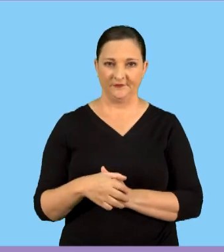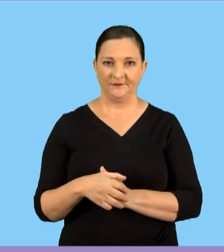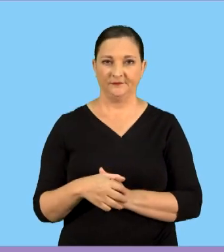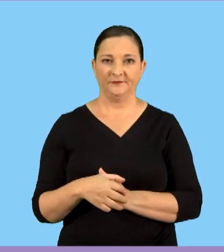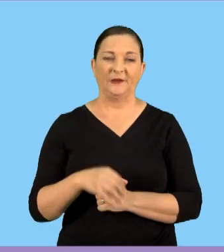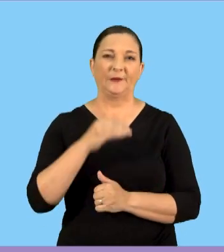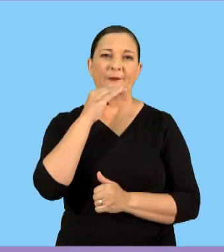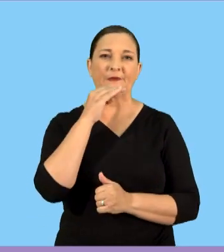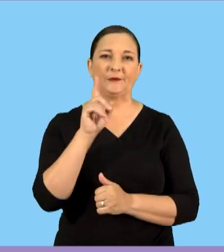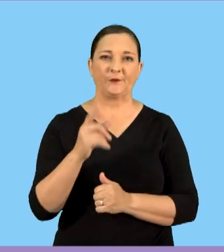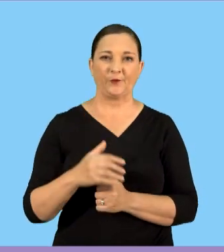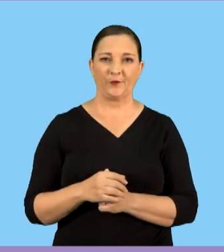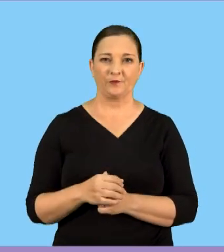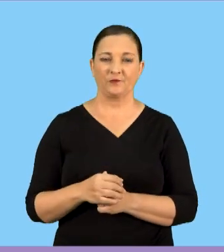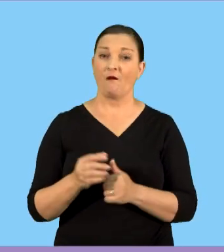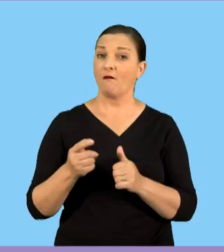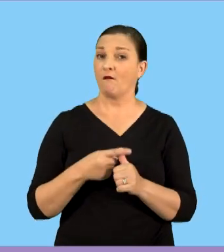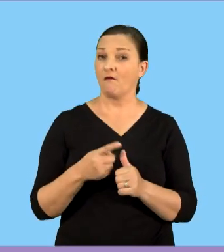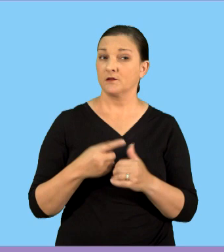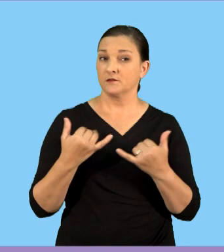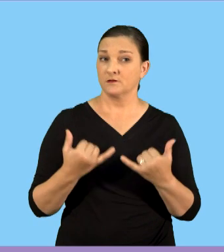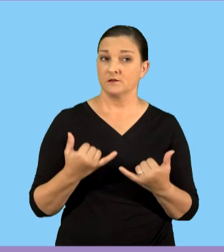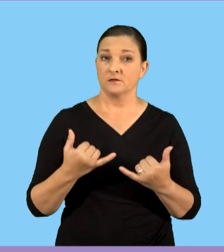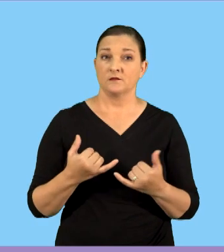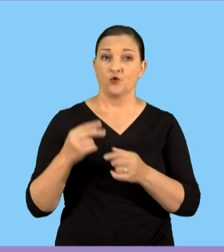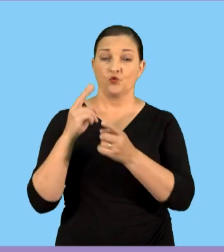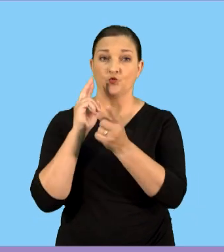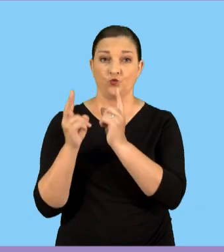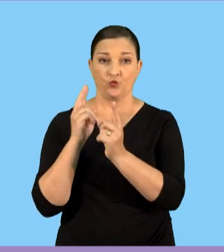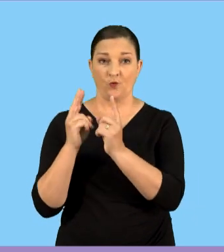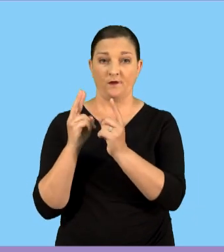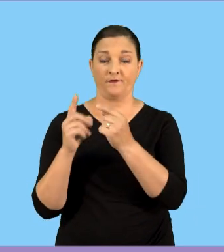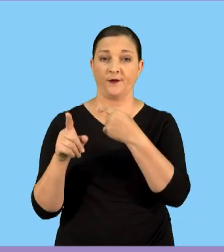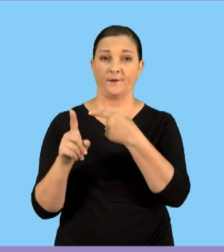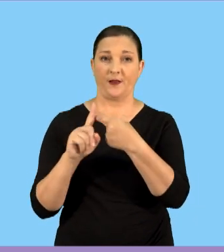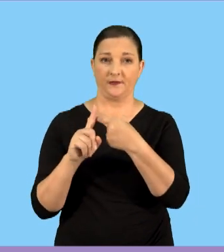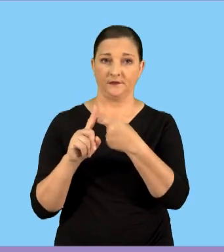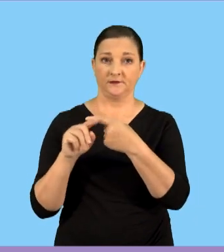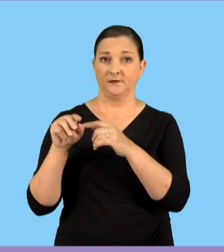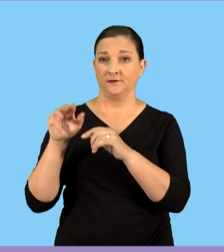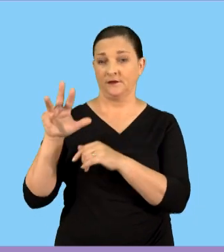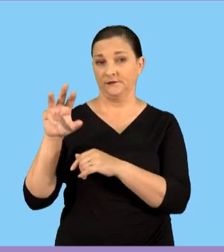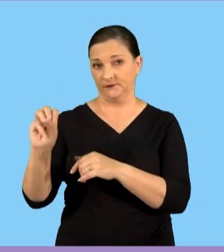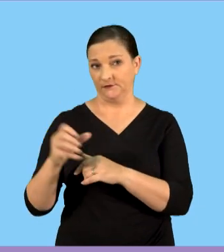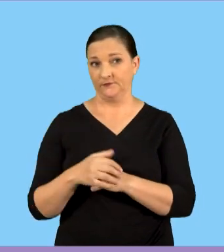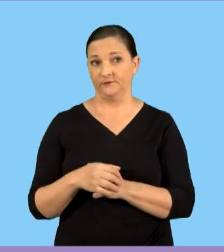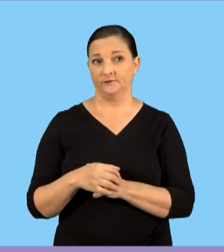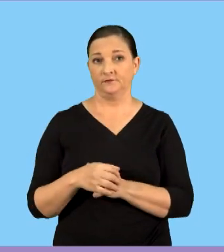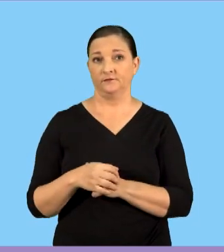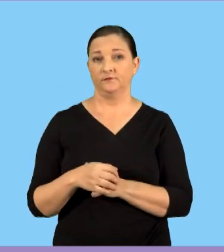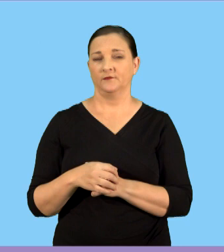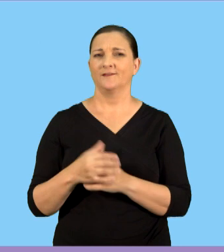that is equals to 90. So it means that we can say here that 12